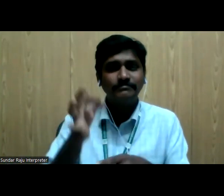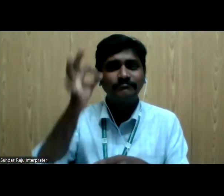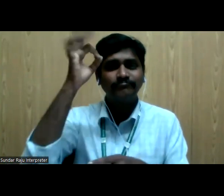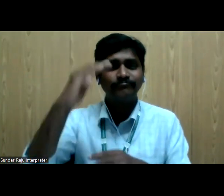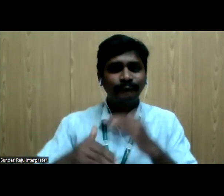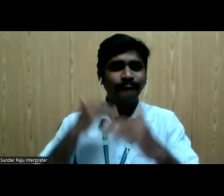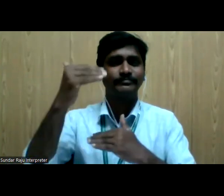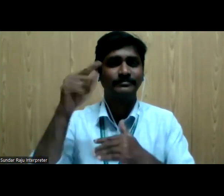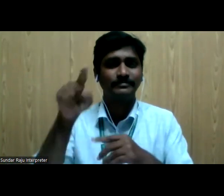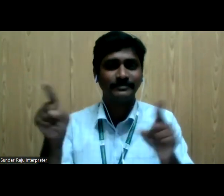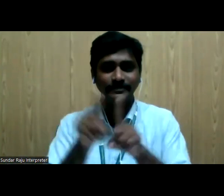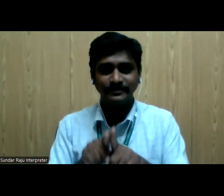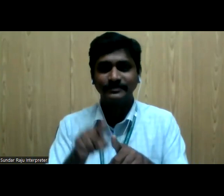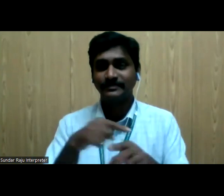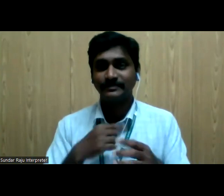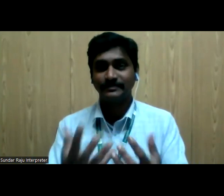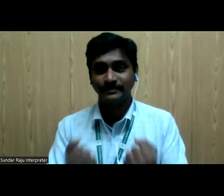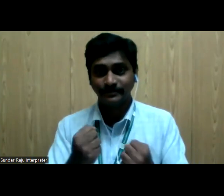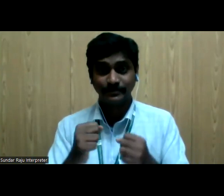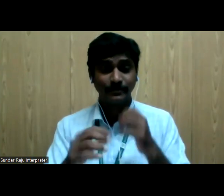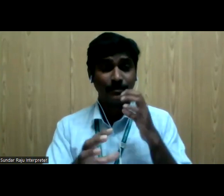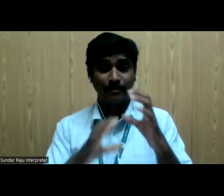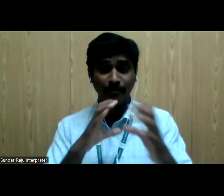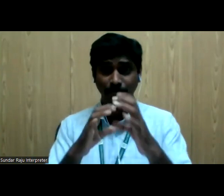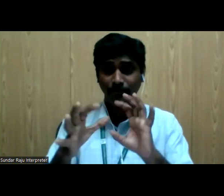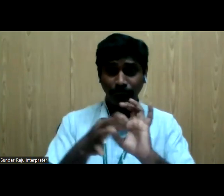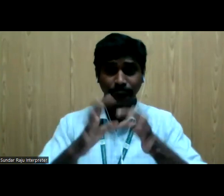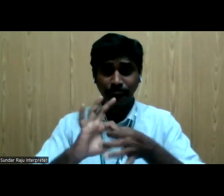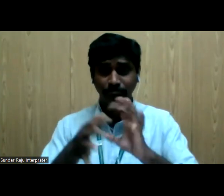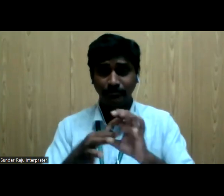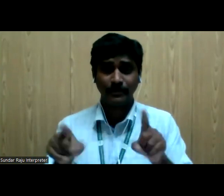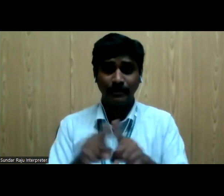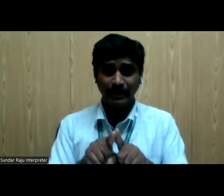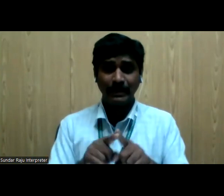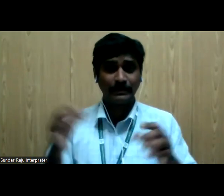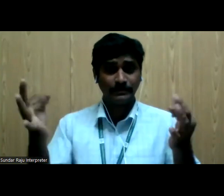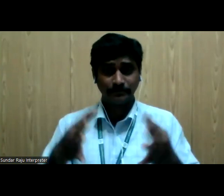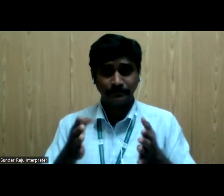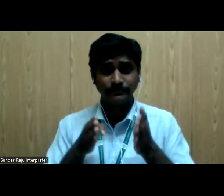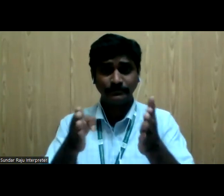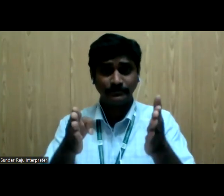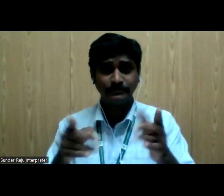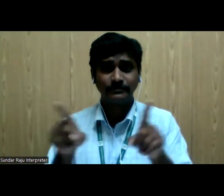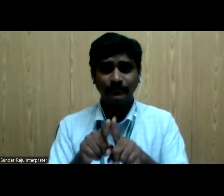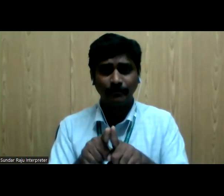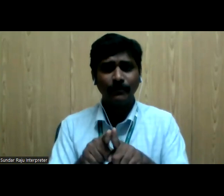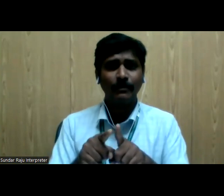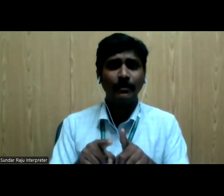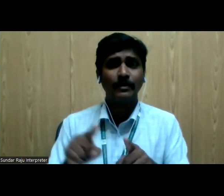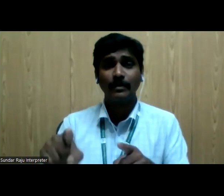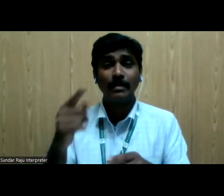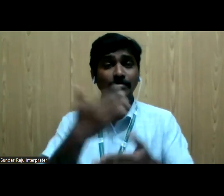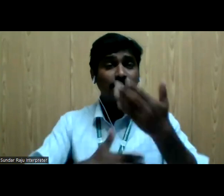And we are so glad that with committed organizations like Nayi Disha, we are able to contribute to the community of persons